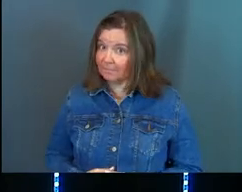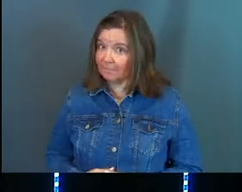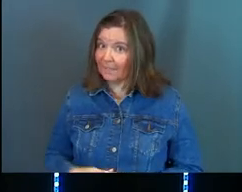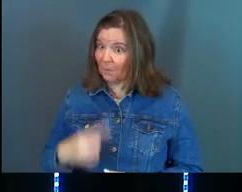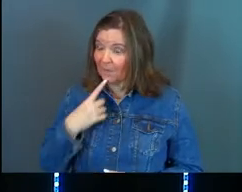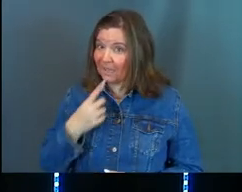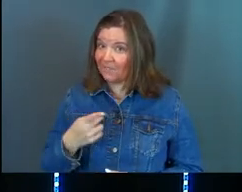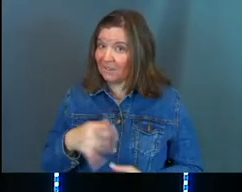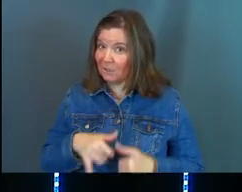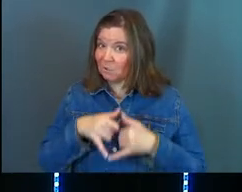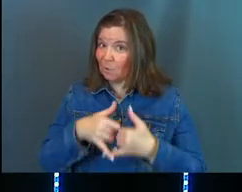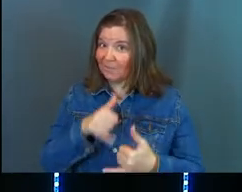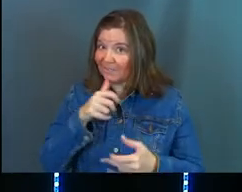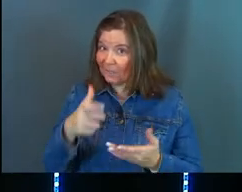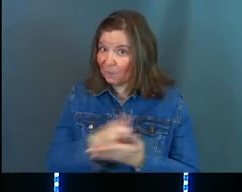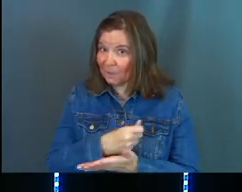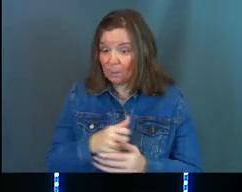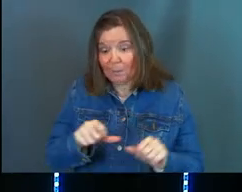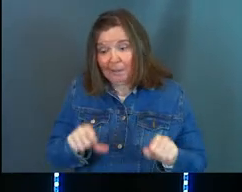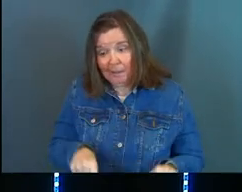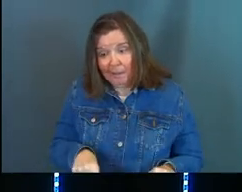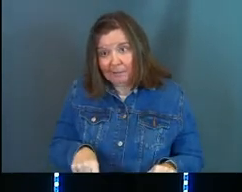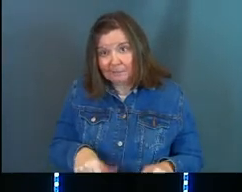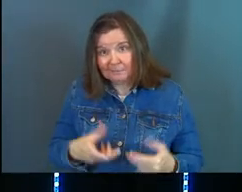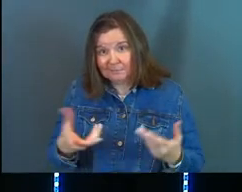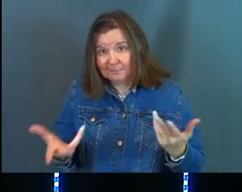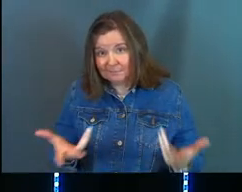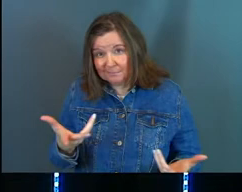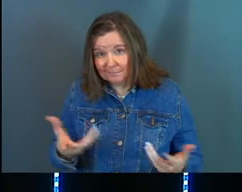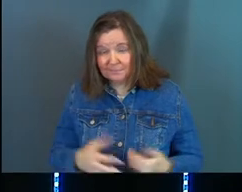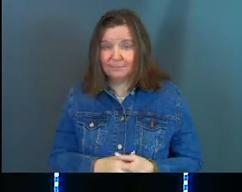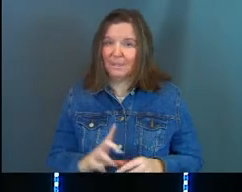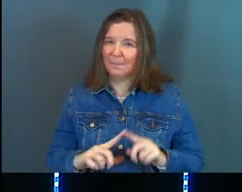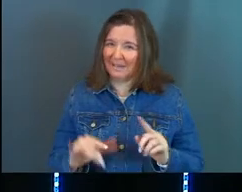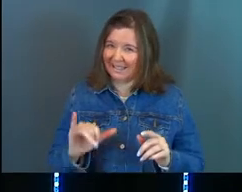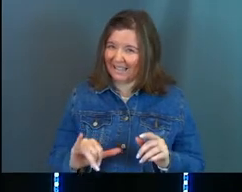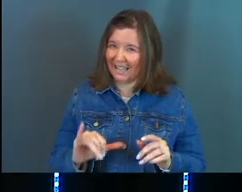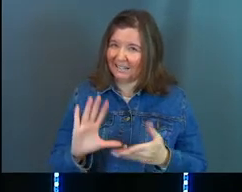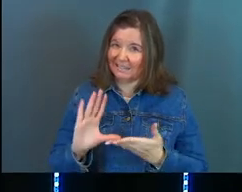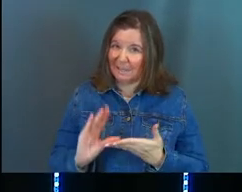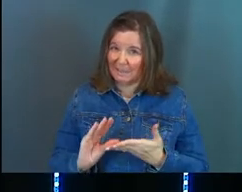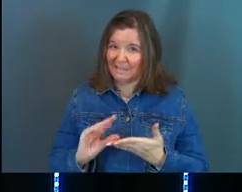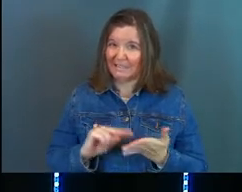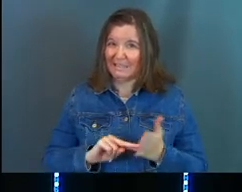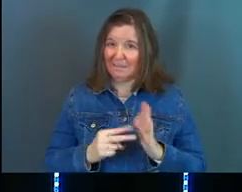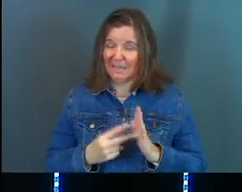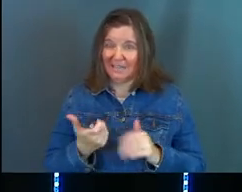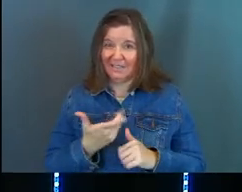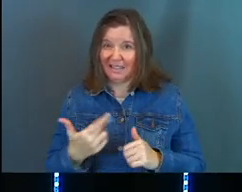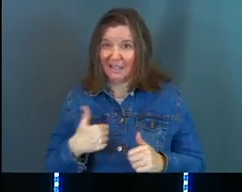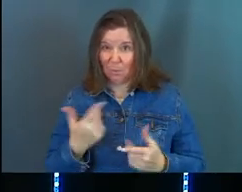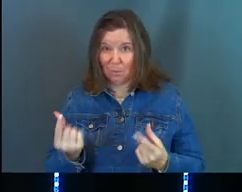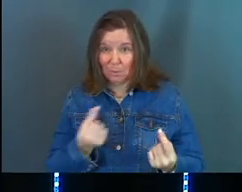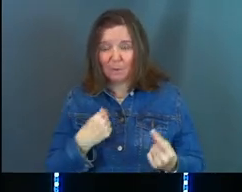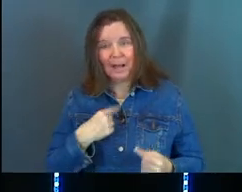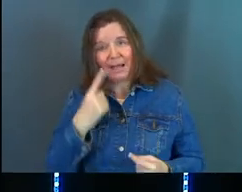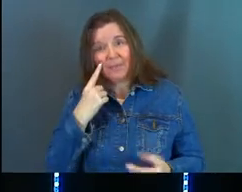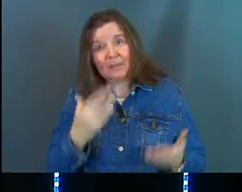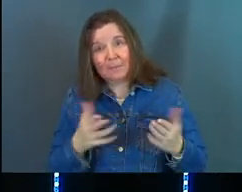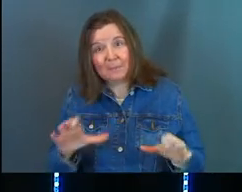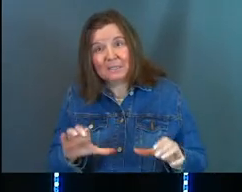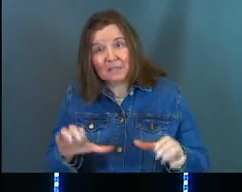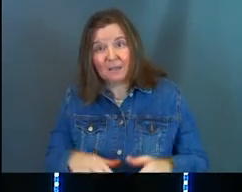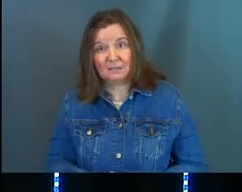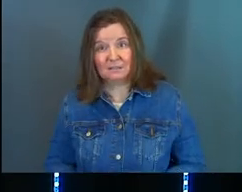Are we going to give a trophy if they didn't win? We can. But does that diminish the meaning of any of the things that we're doing? I think maybe